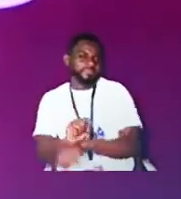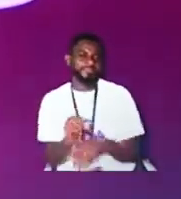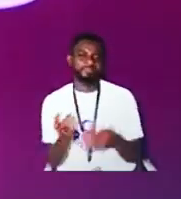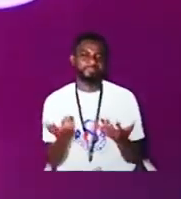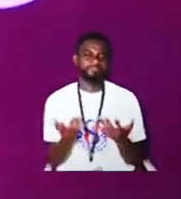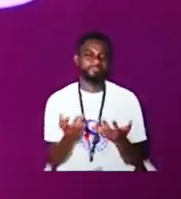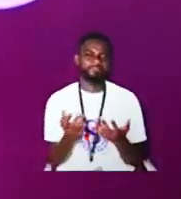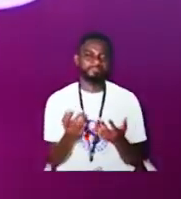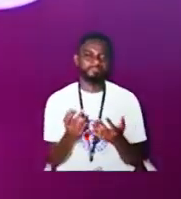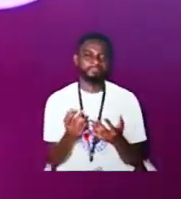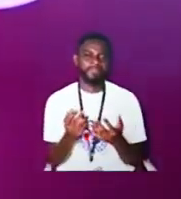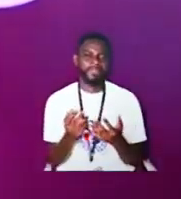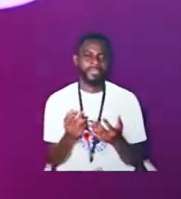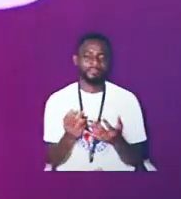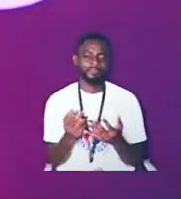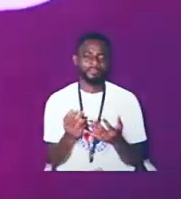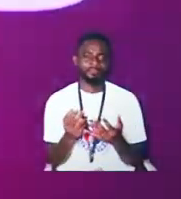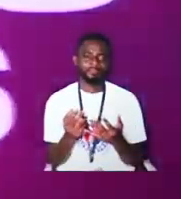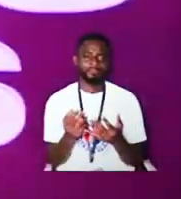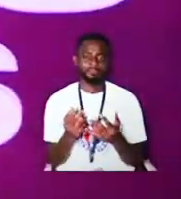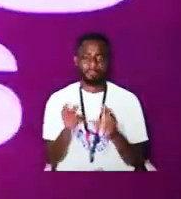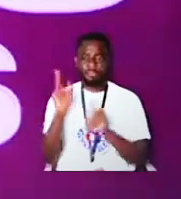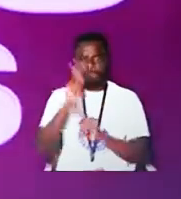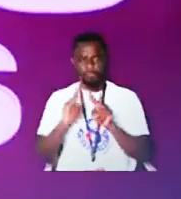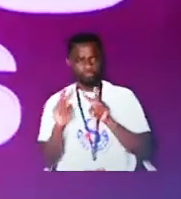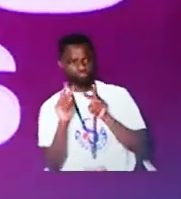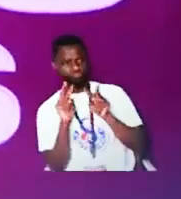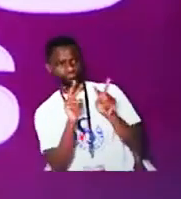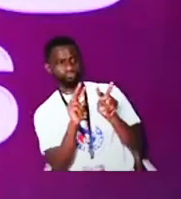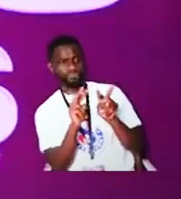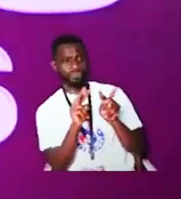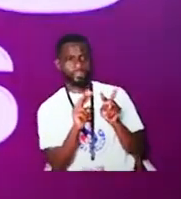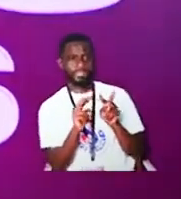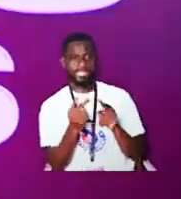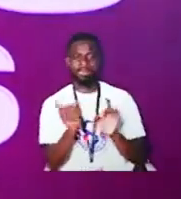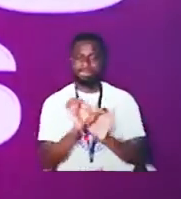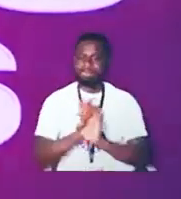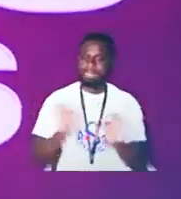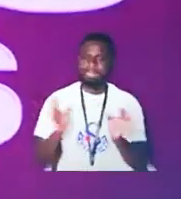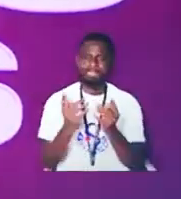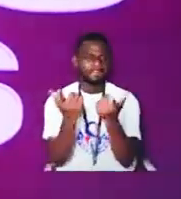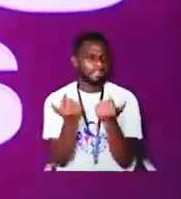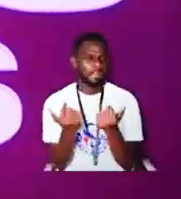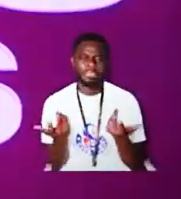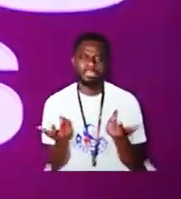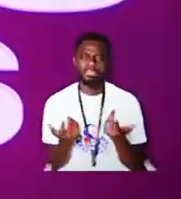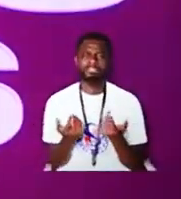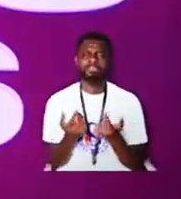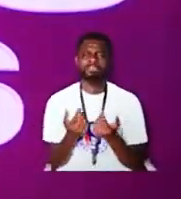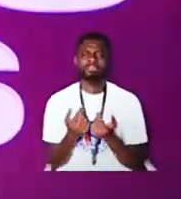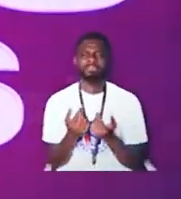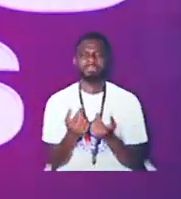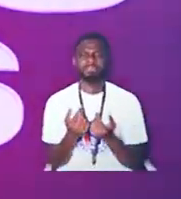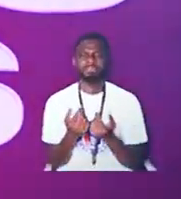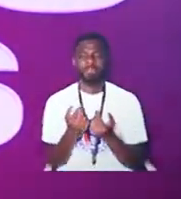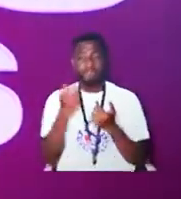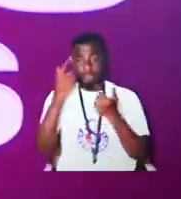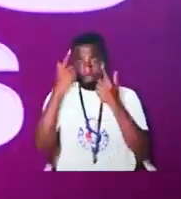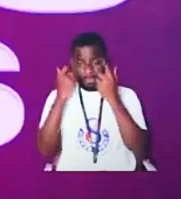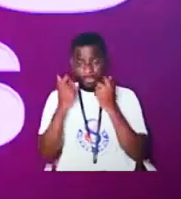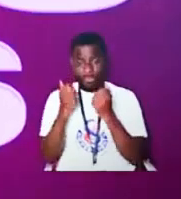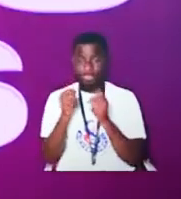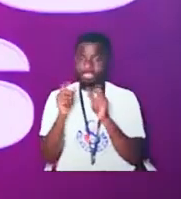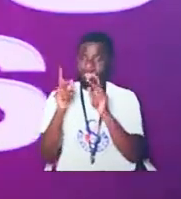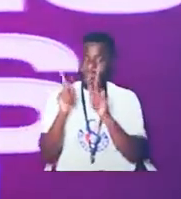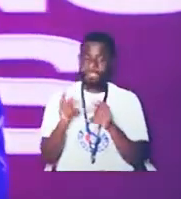You can perform. The people look up to you, and nothing is forthcoming. But because the person